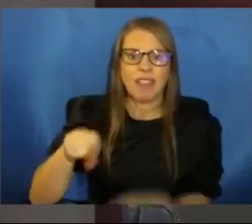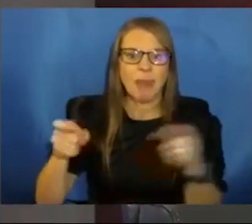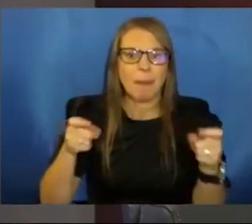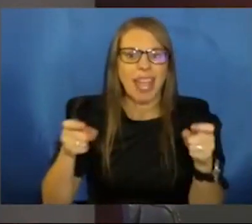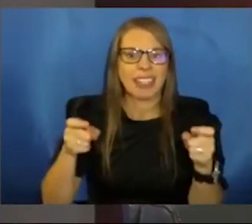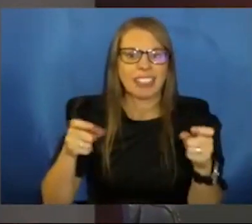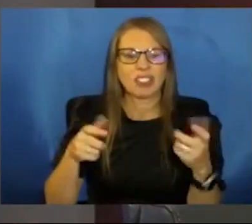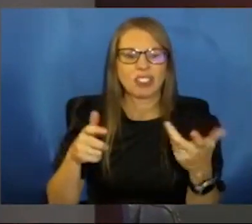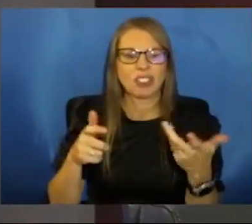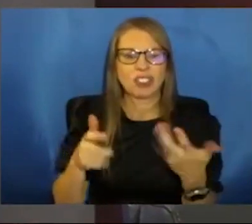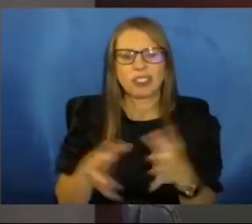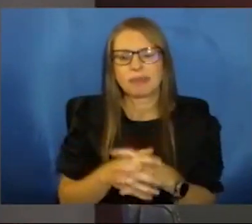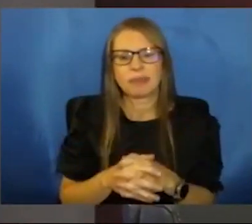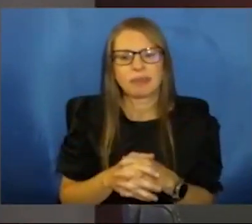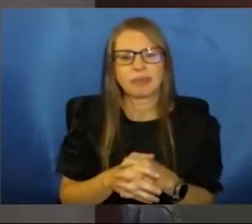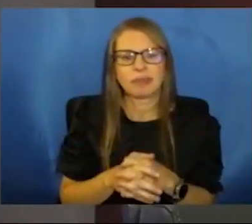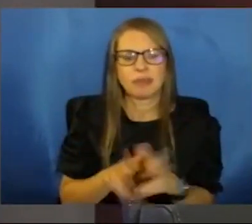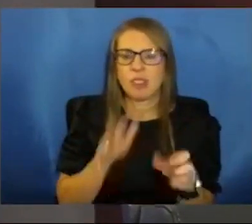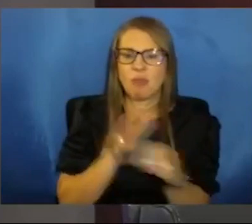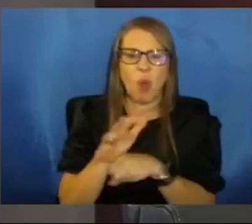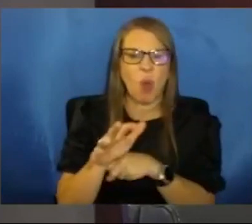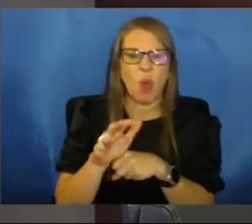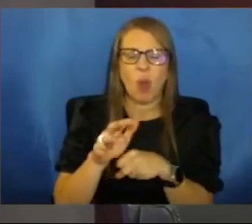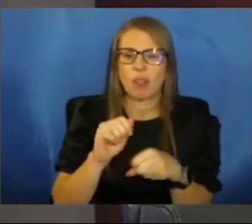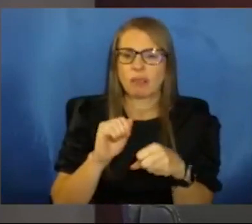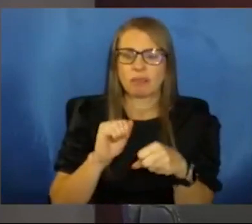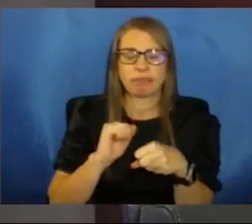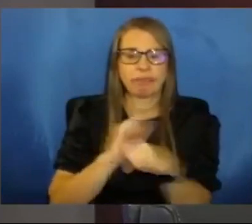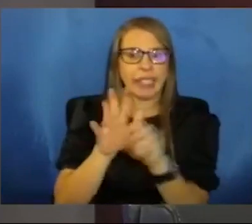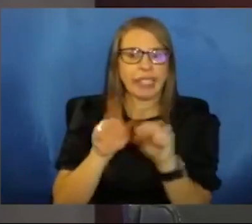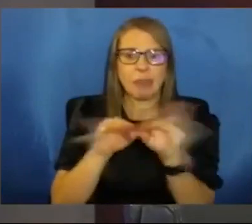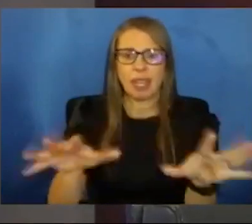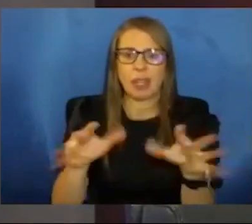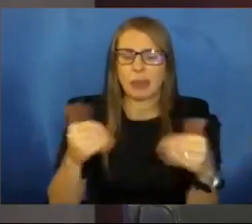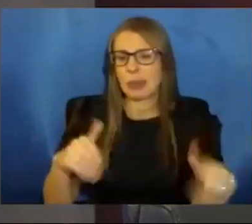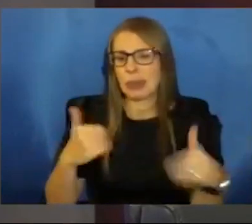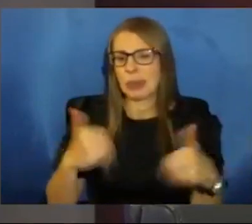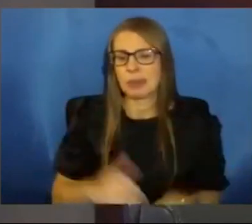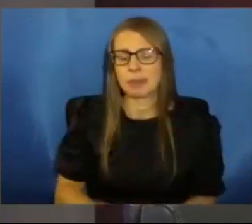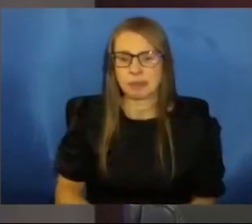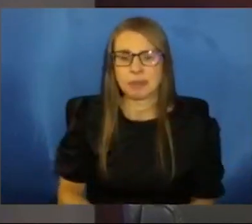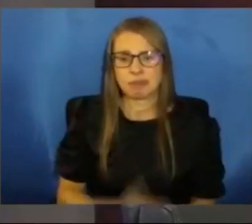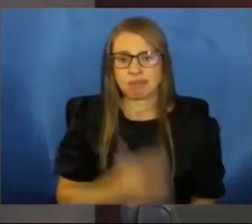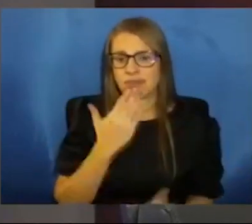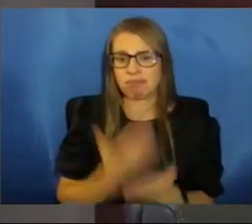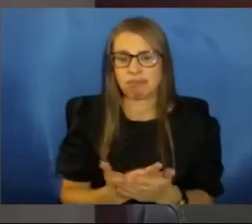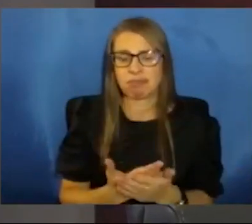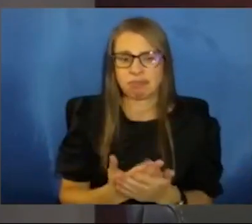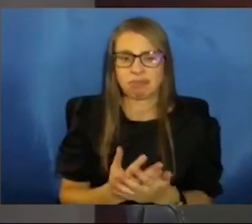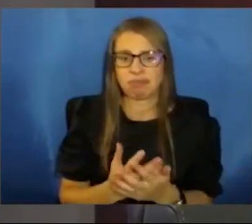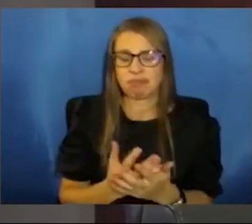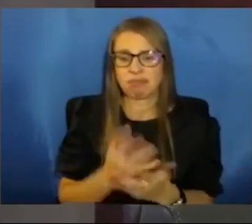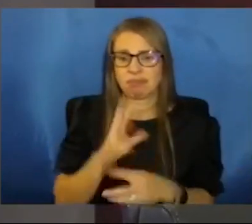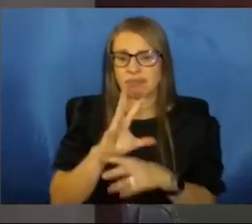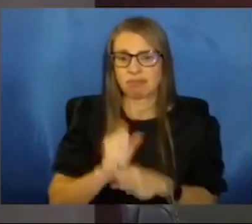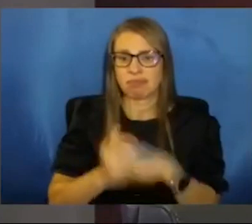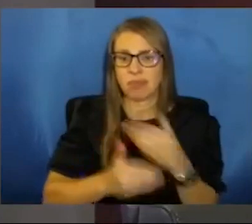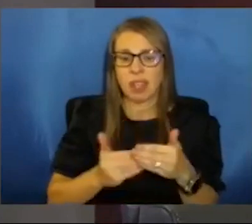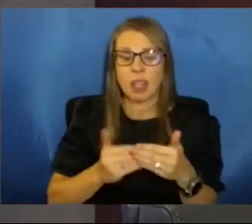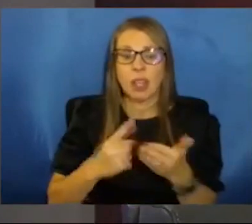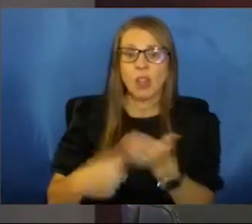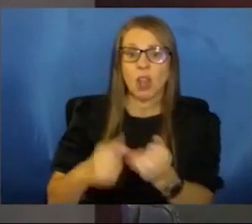the spread of COVID-19 is in our community, they should absolutely get tested when they do have symptoms. And I'm very thankful. I just want